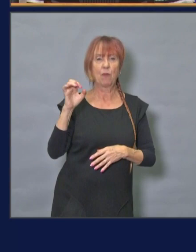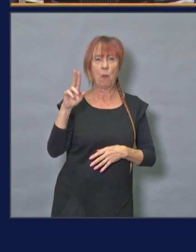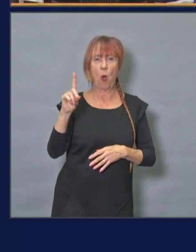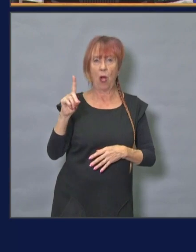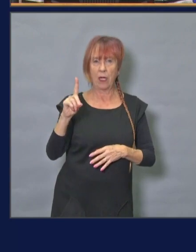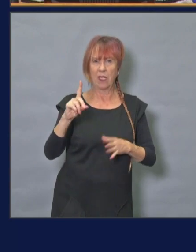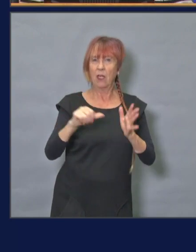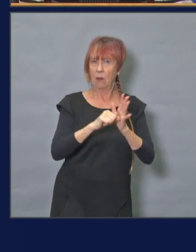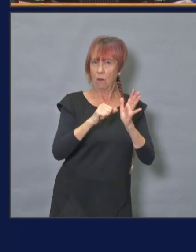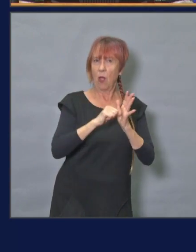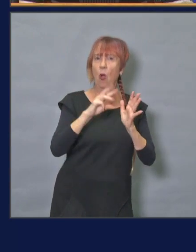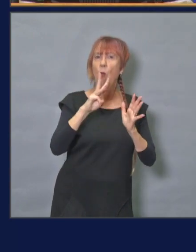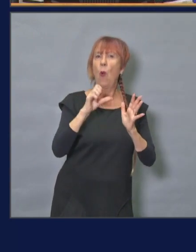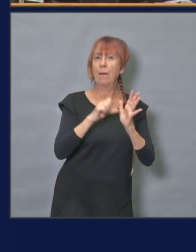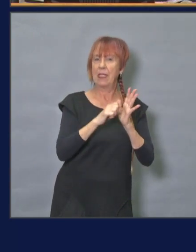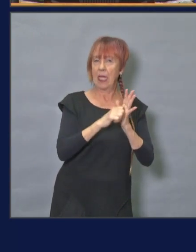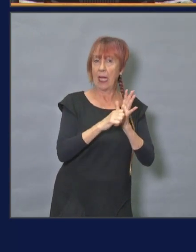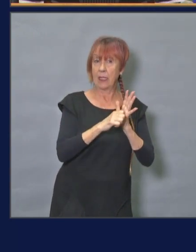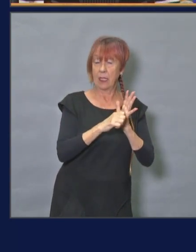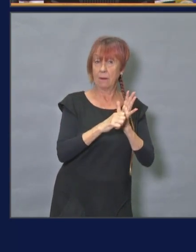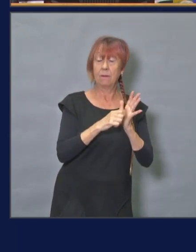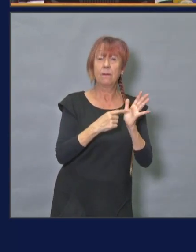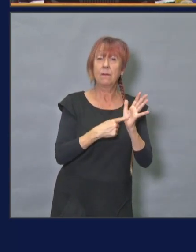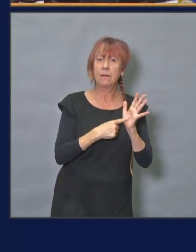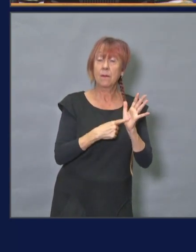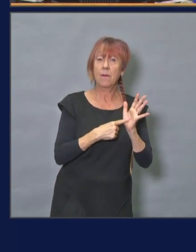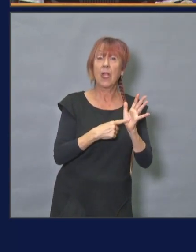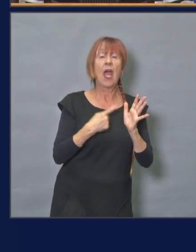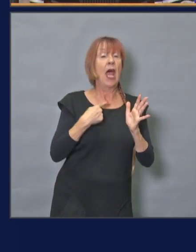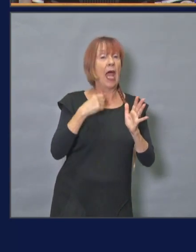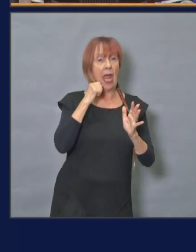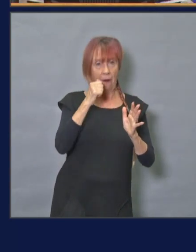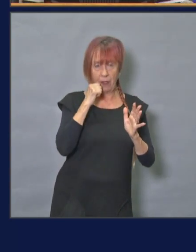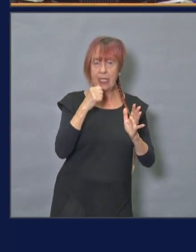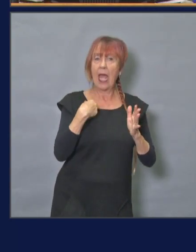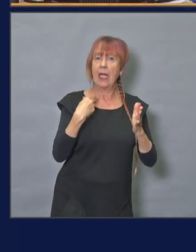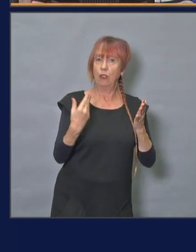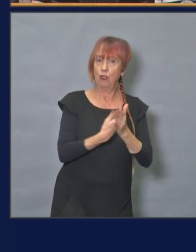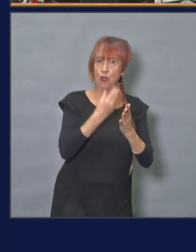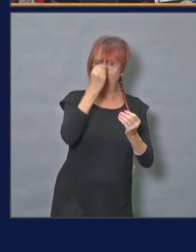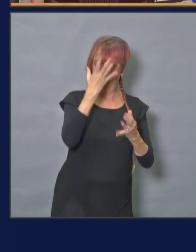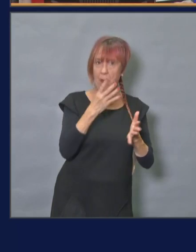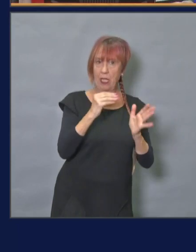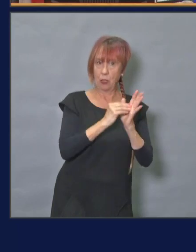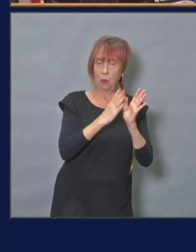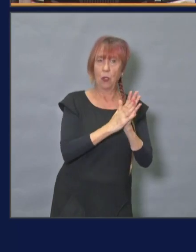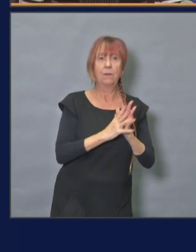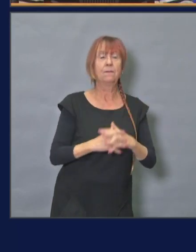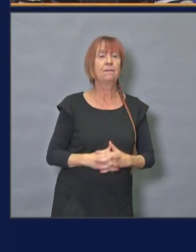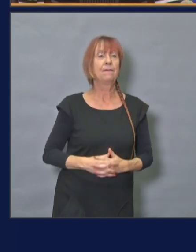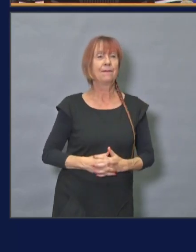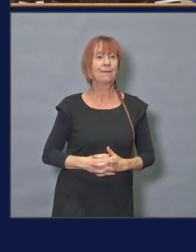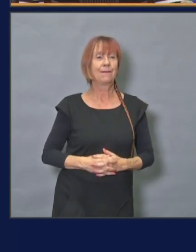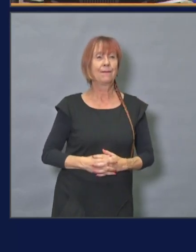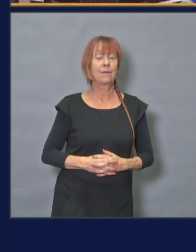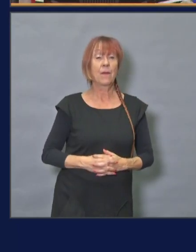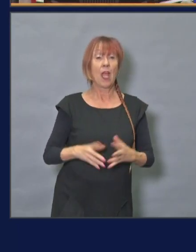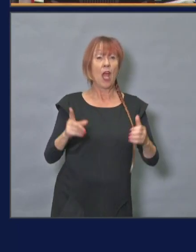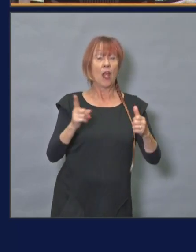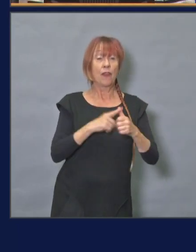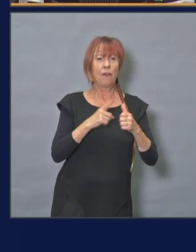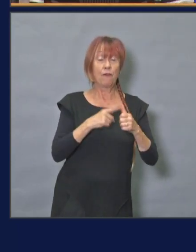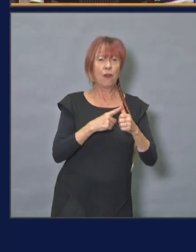on a regular basis. It's on our website, and we update it every day. Second slide. Our first